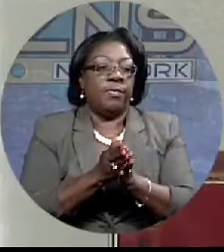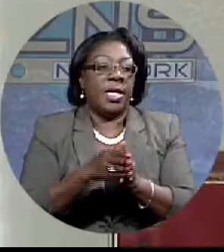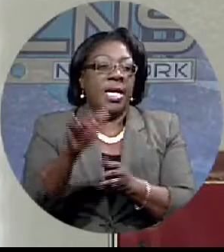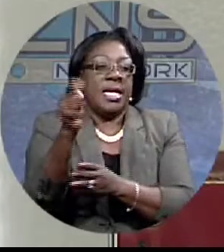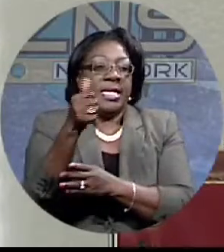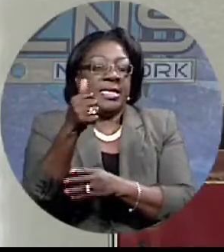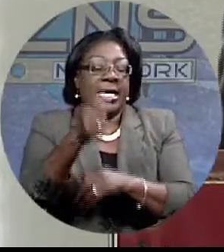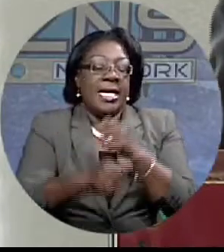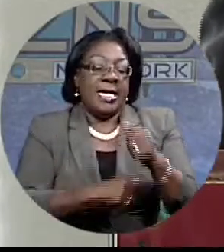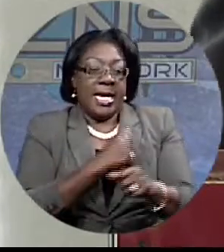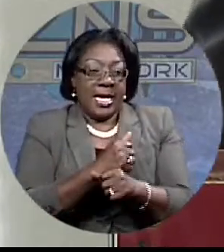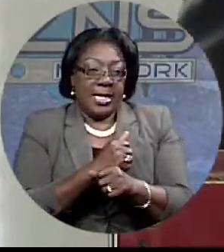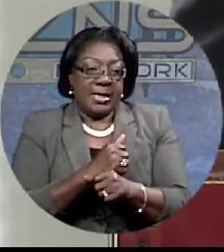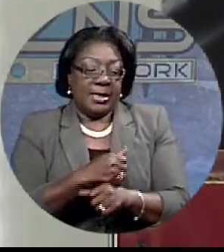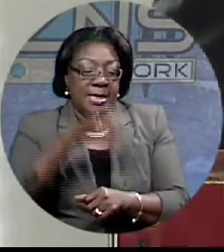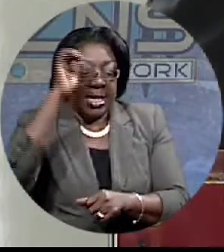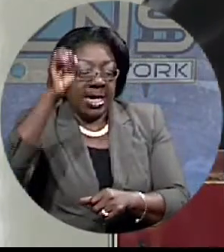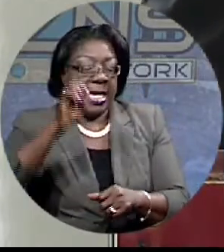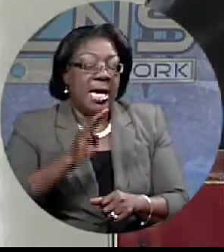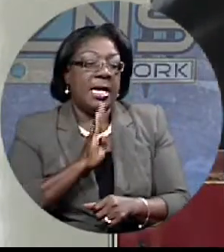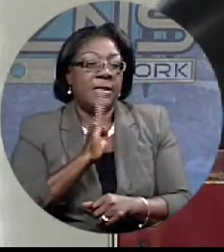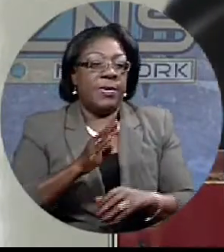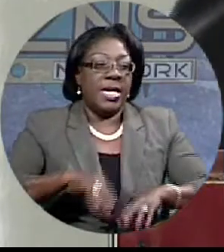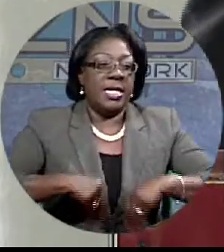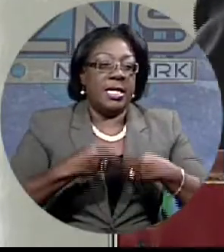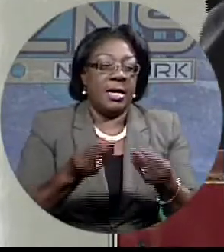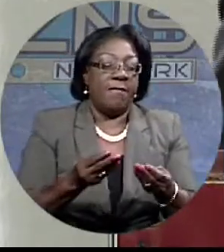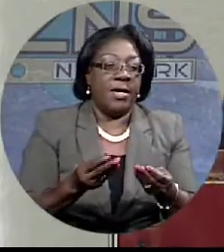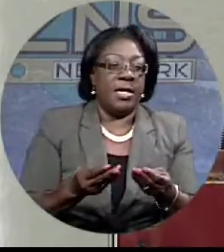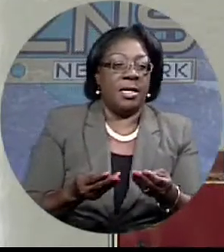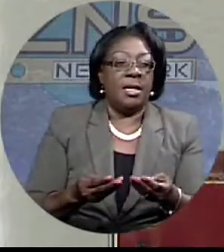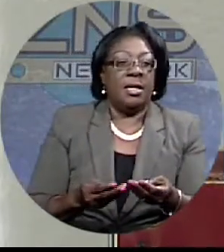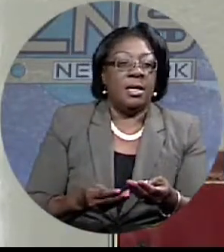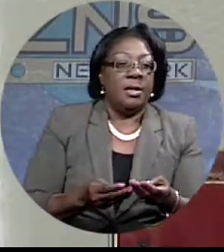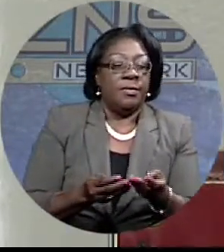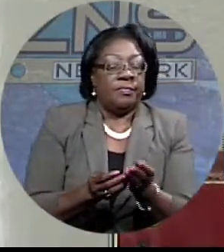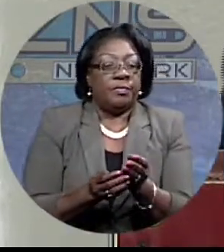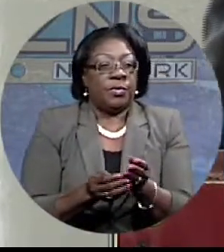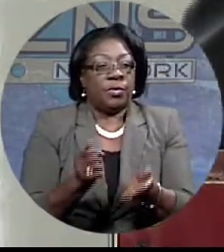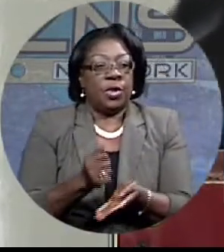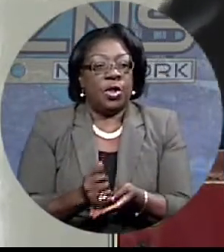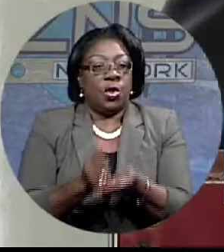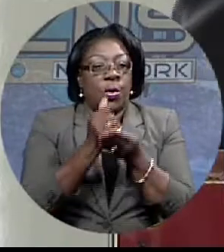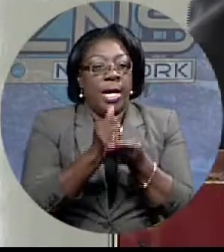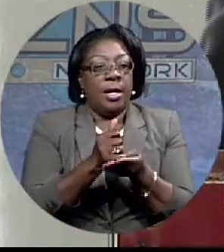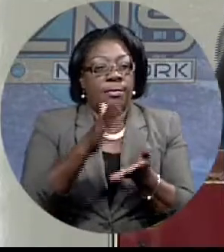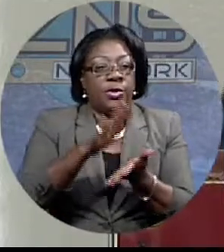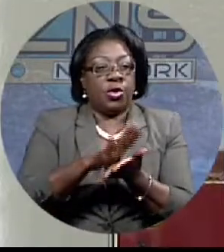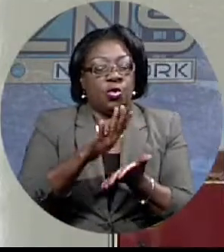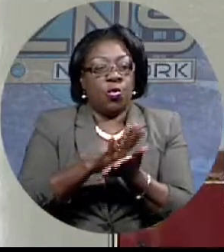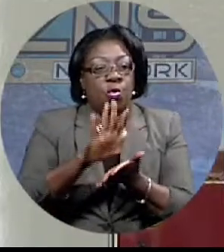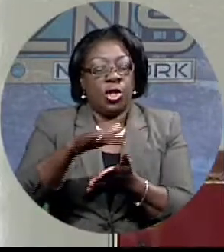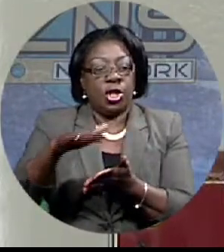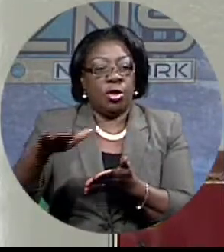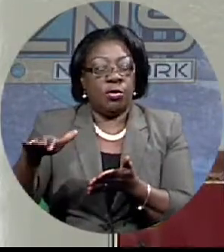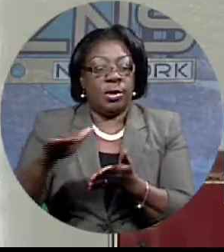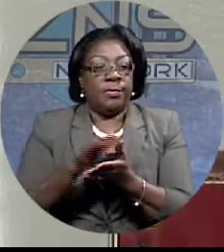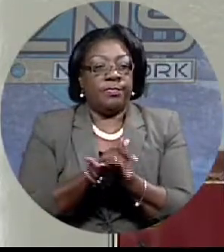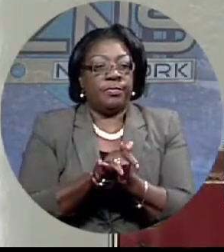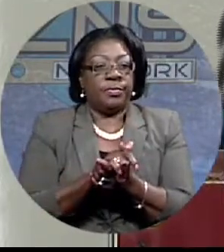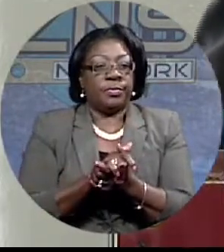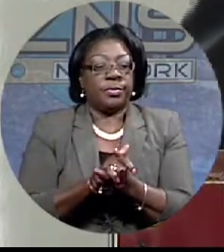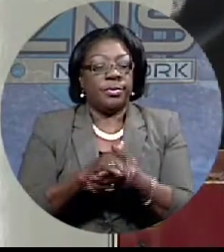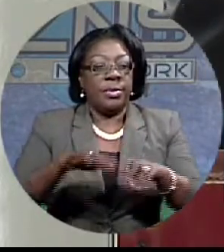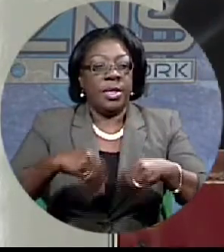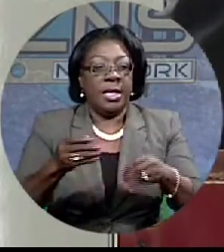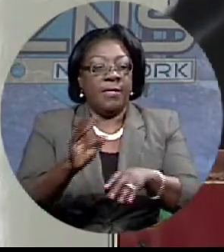10 years he has been donating computers to school children